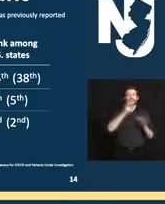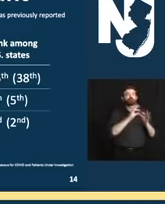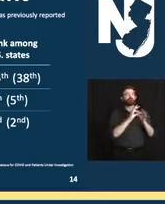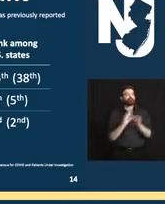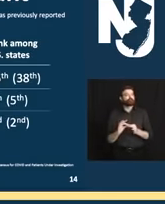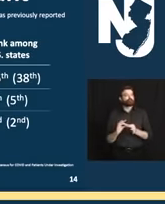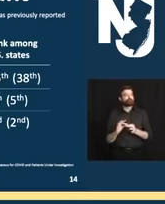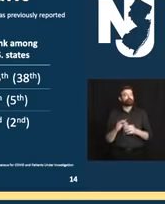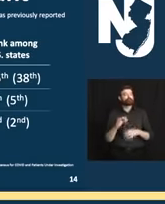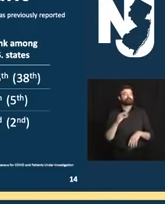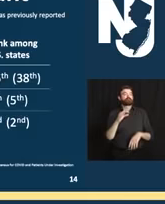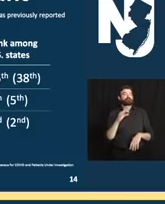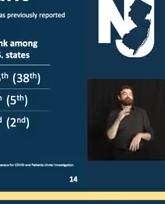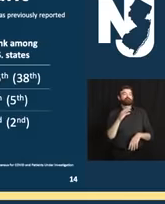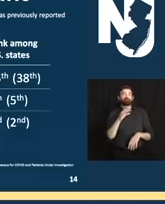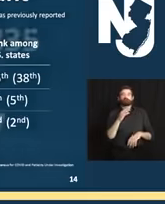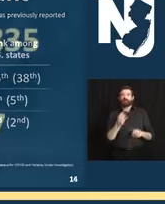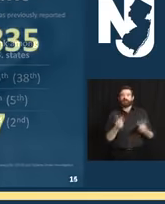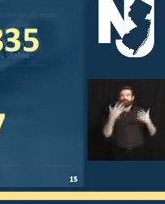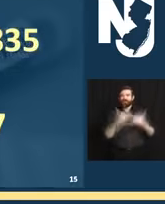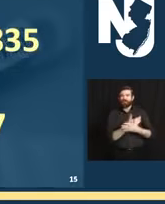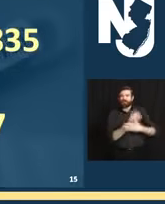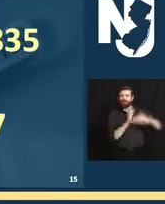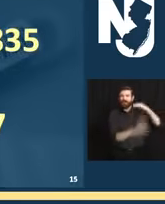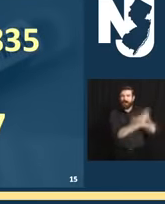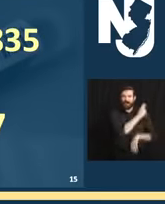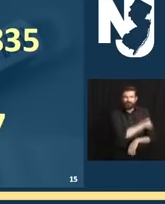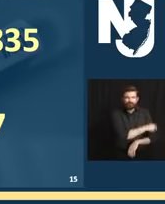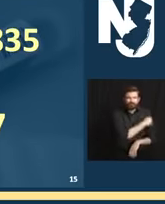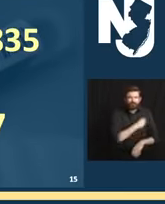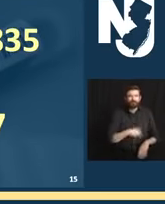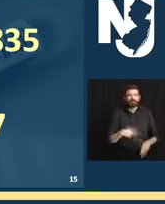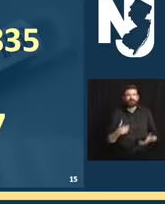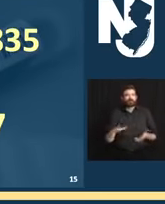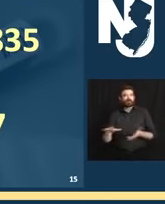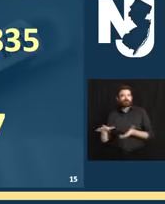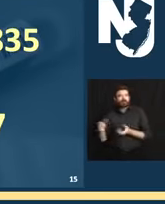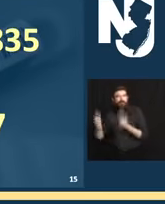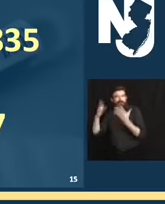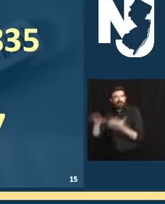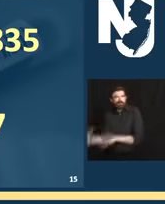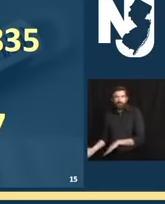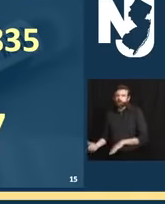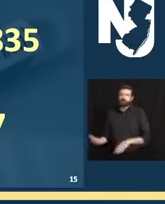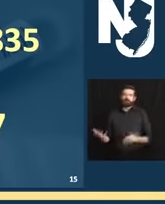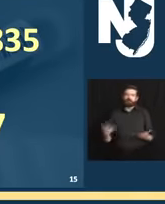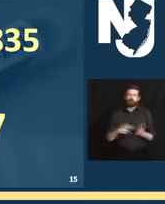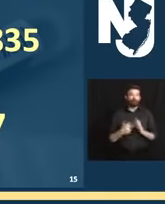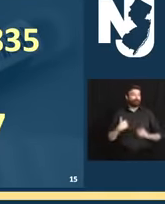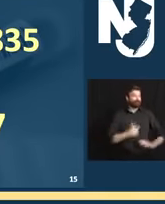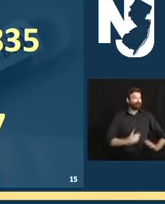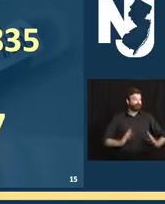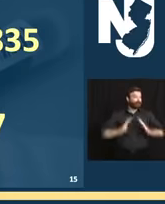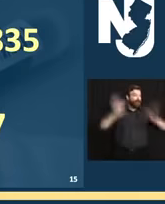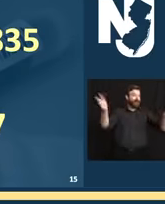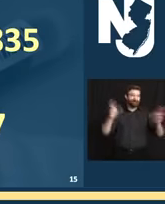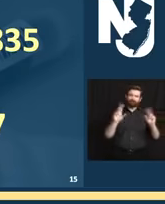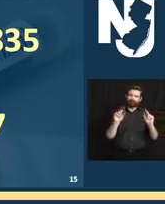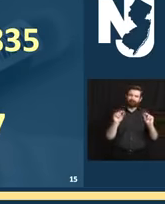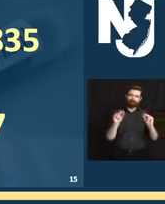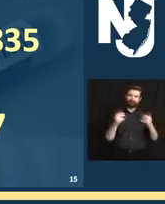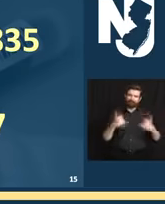keep up with the social distancing, the face coverings, the washing hands with soap and water. Today, we are reporting the loss of